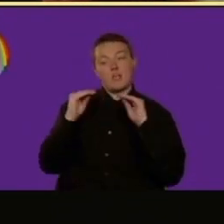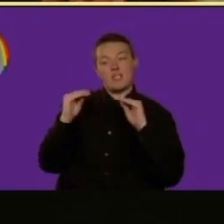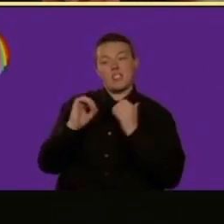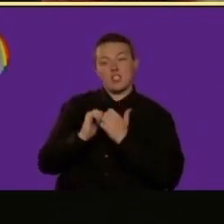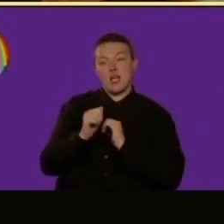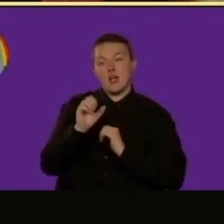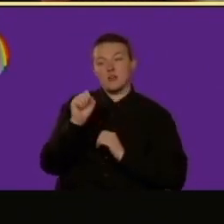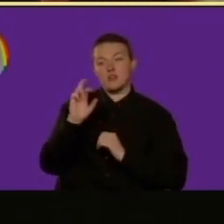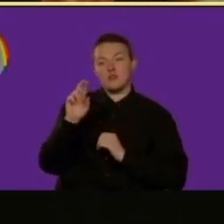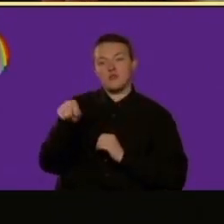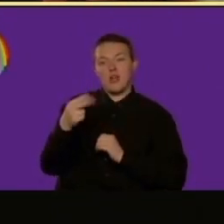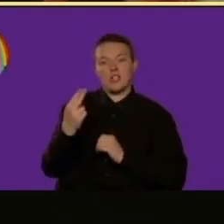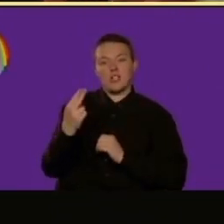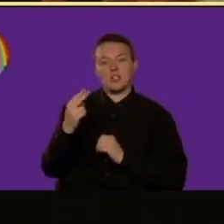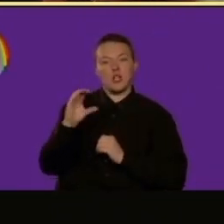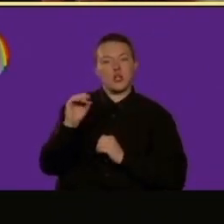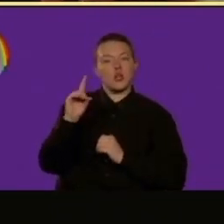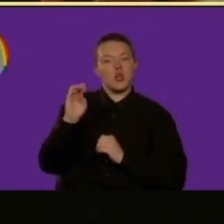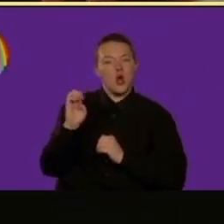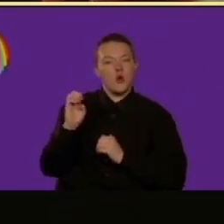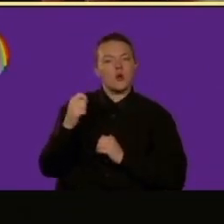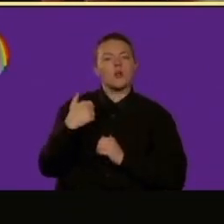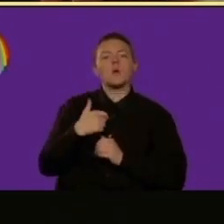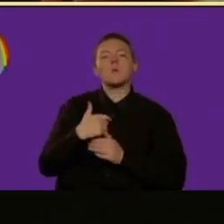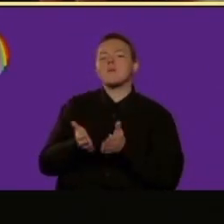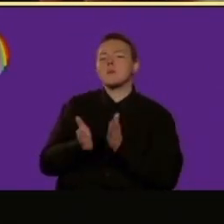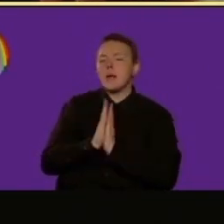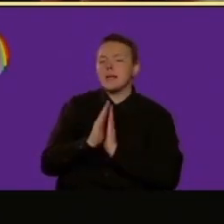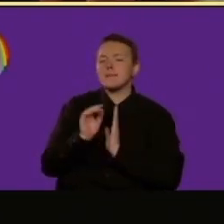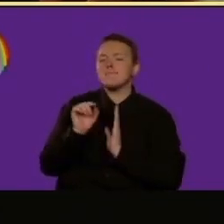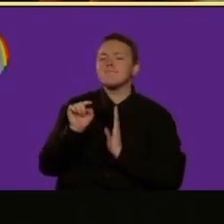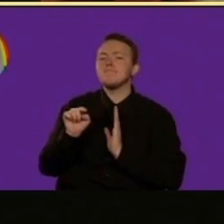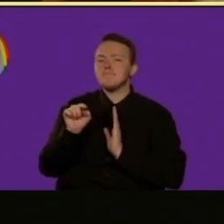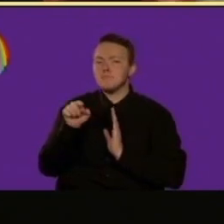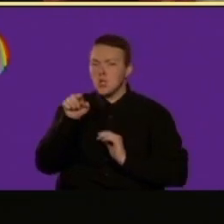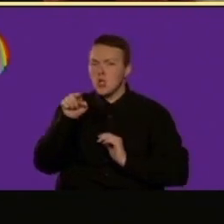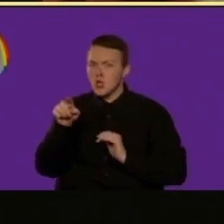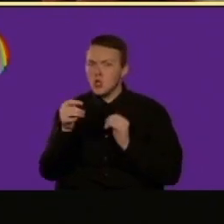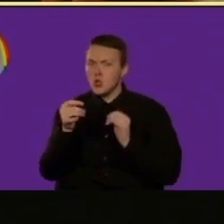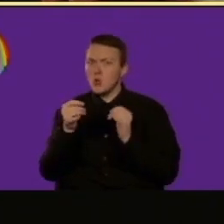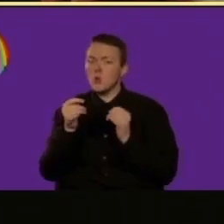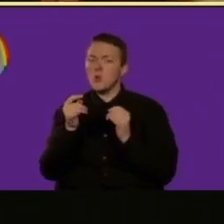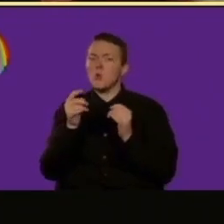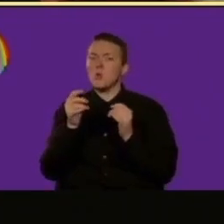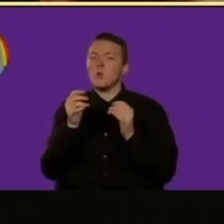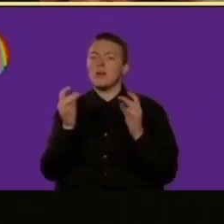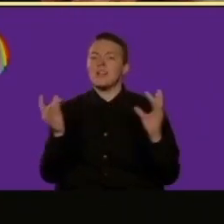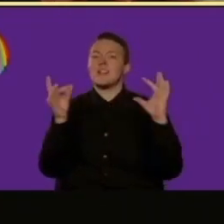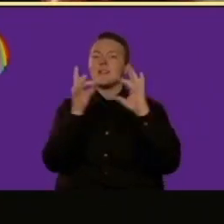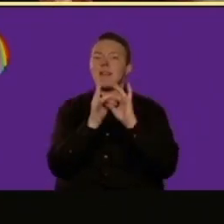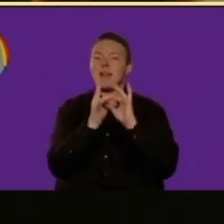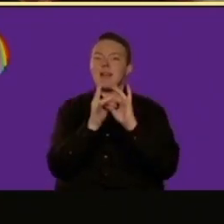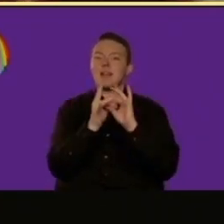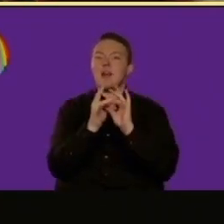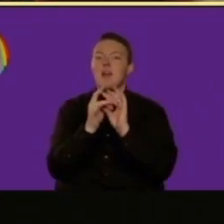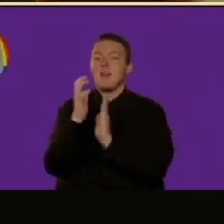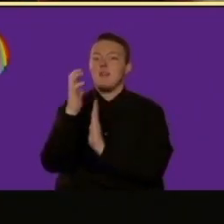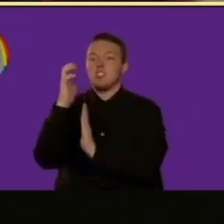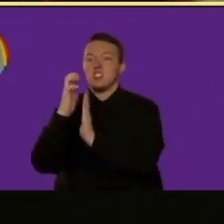Scratch. We must make the most of the linguistic and cultural practices that our students already